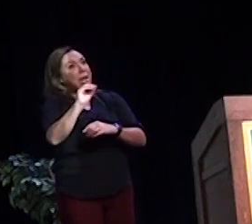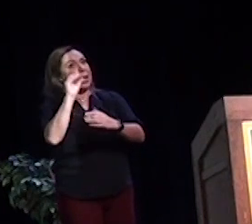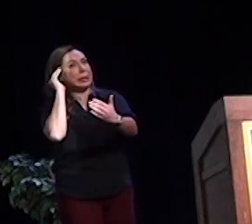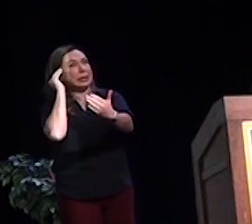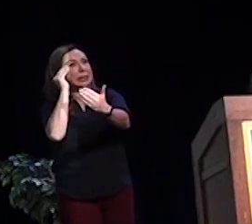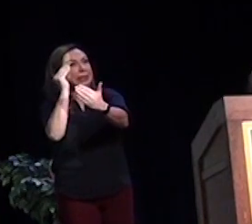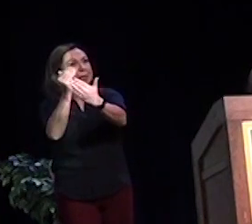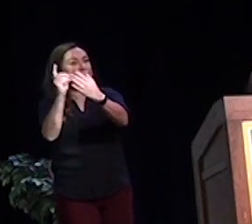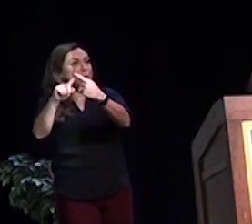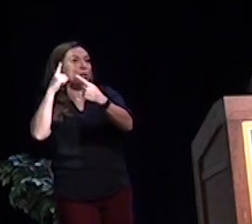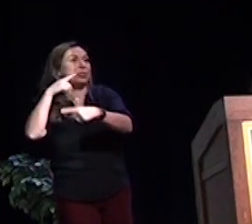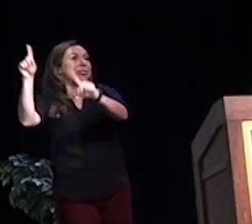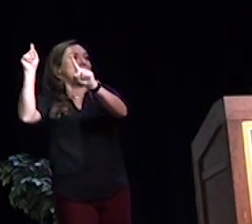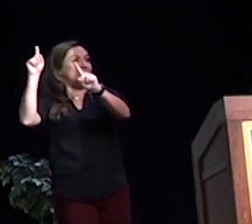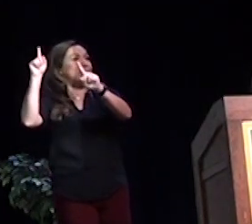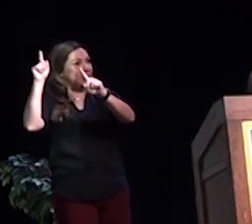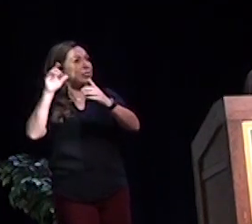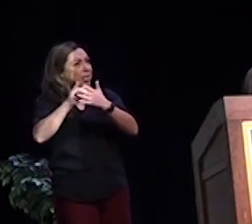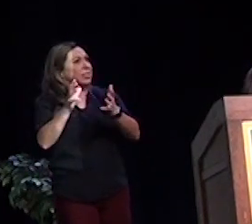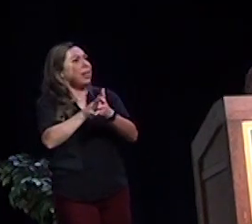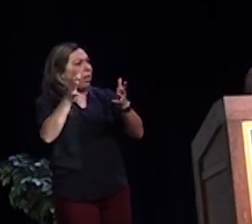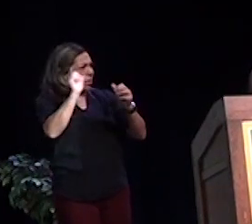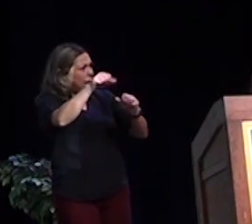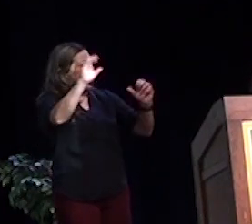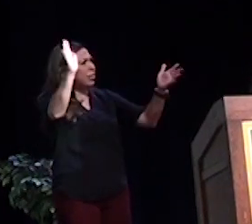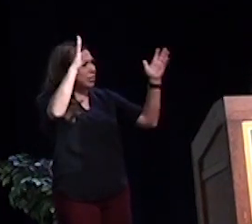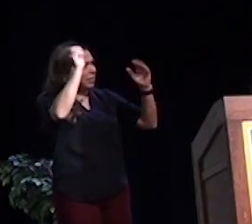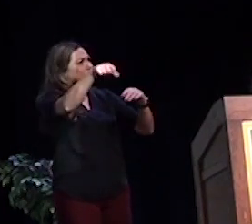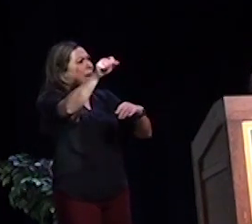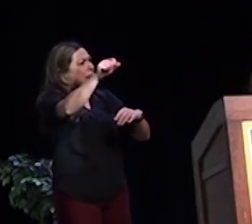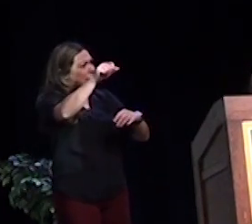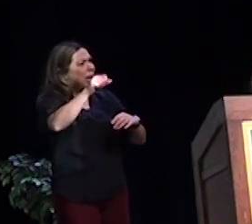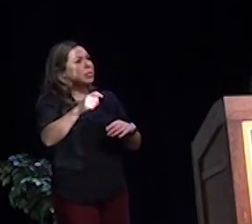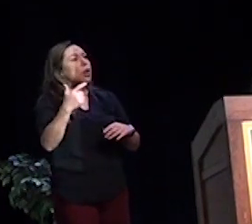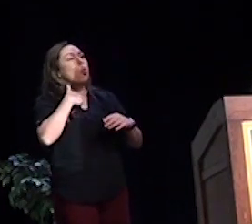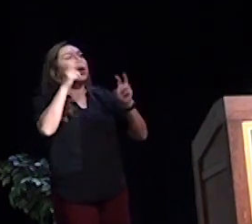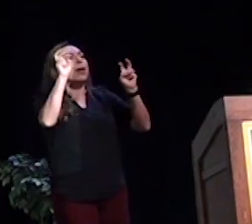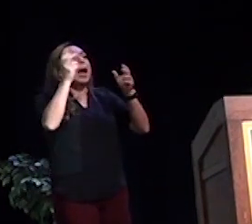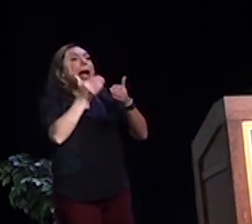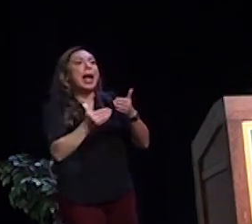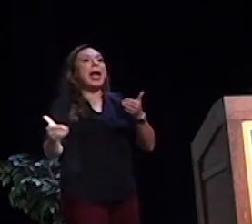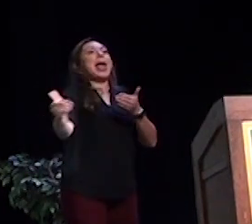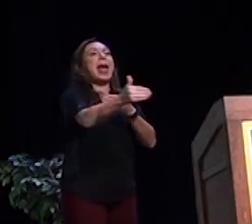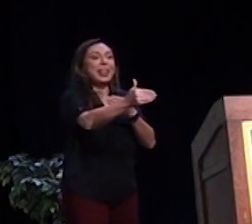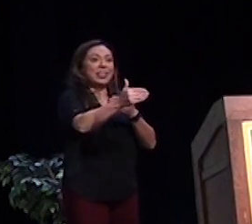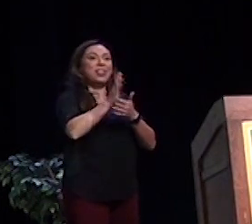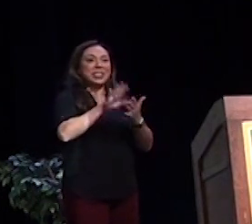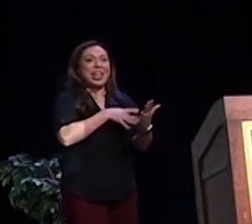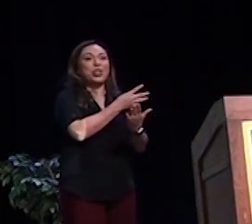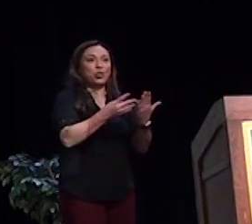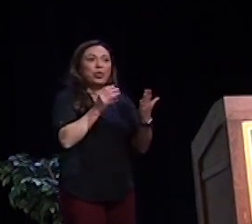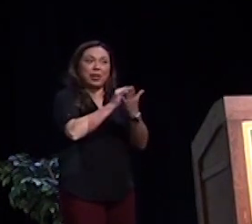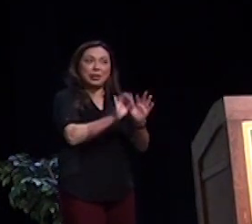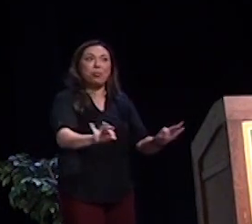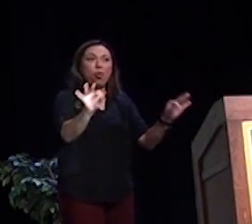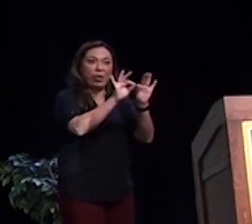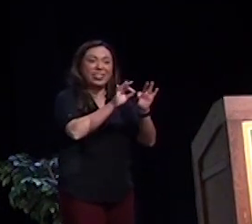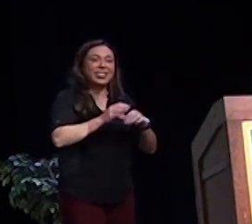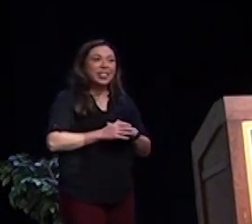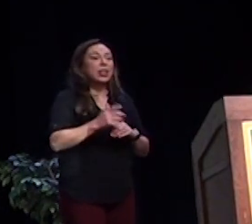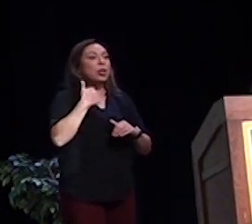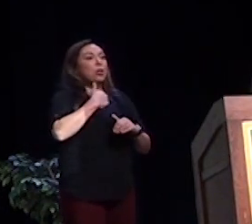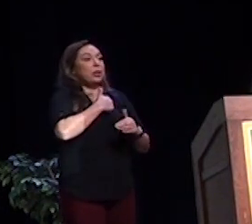units. Yes, that's a whole lot. Ahead of schedule is the takeaway there. So we